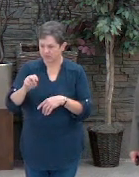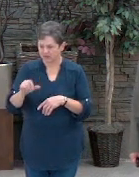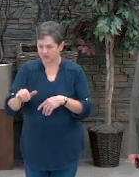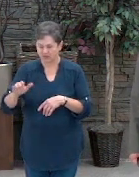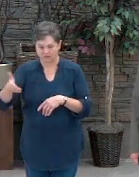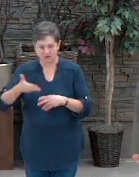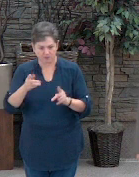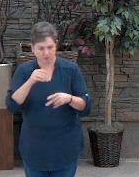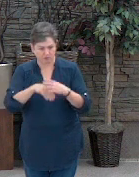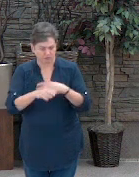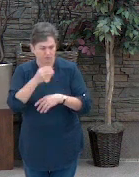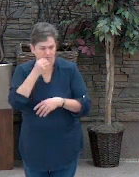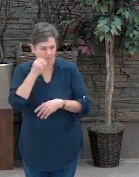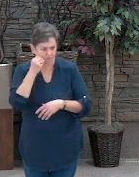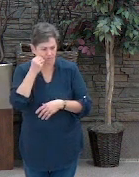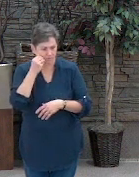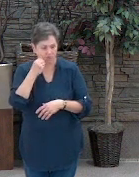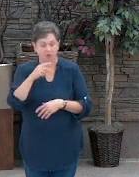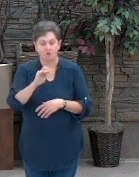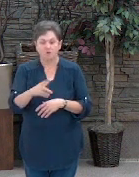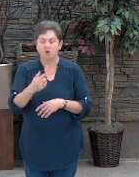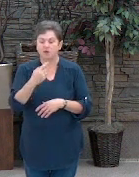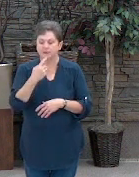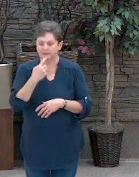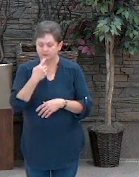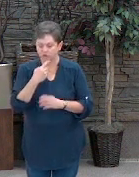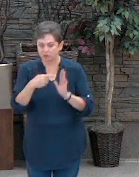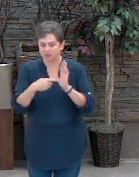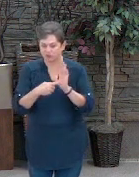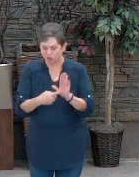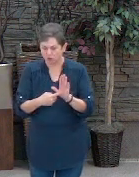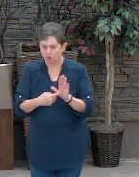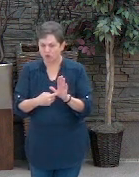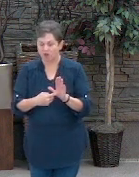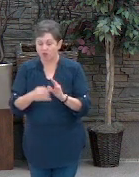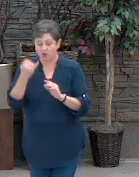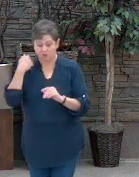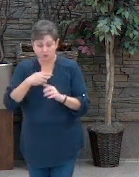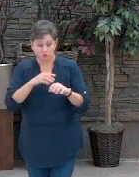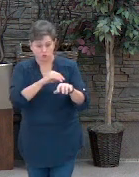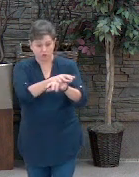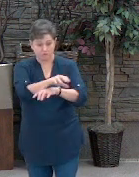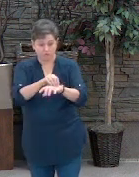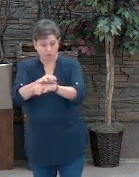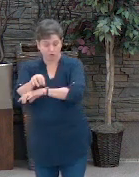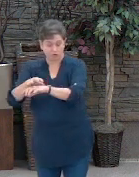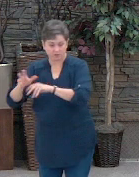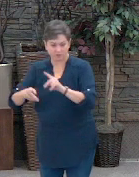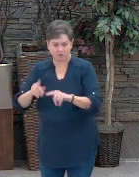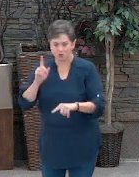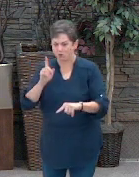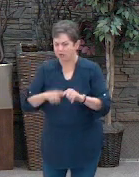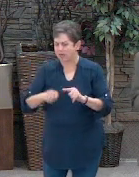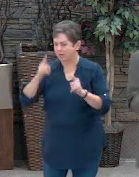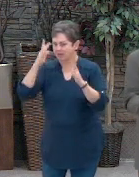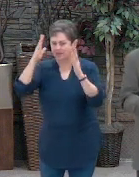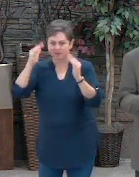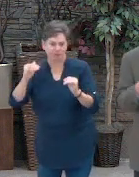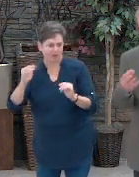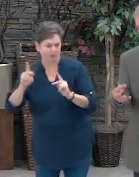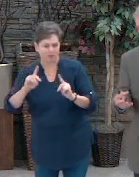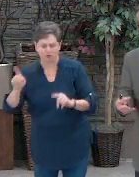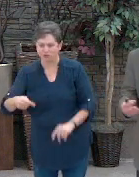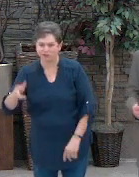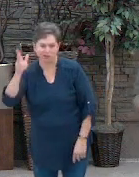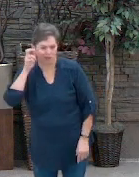I think what Paul is pointing out here is that if we're going to be people of influence, we can't expect people to just